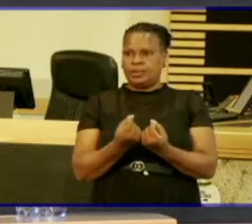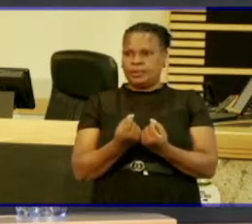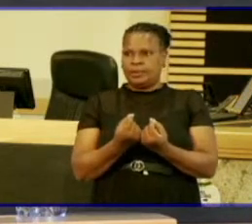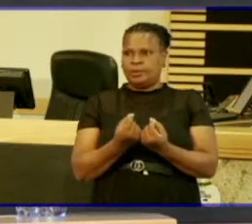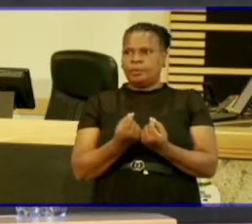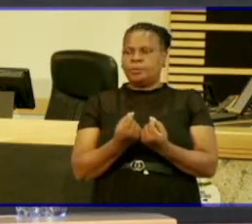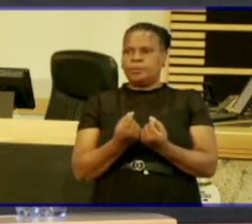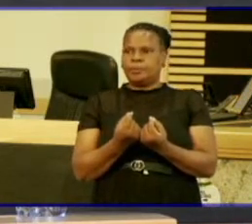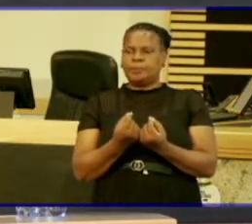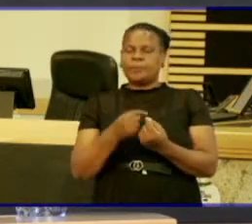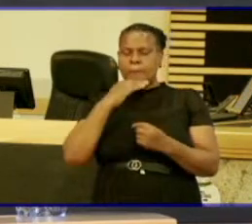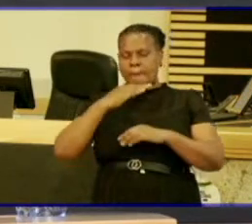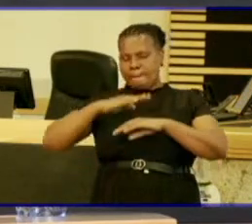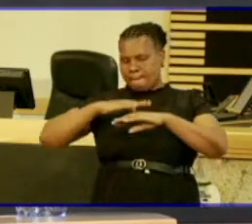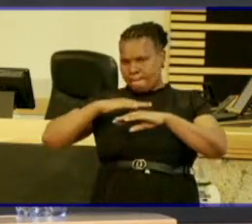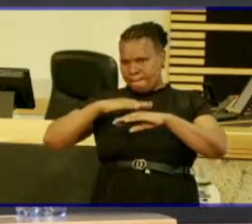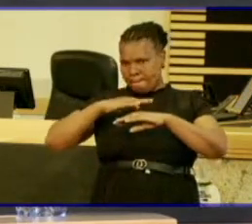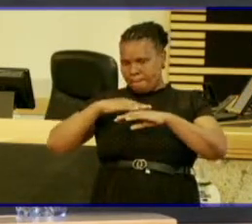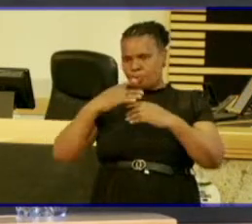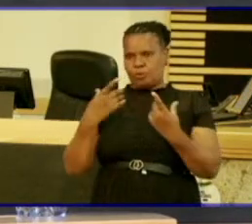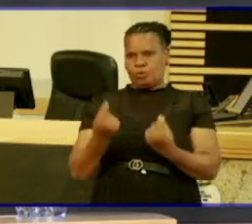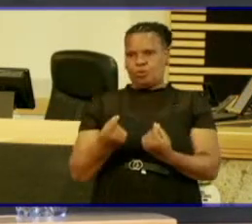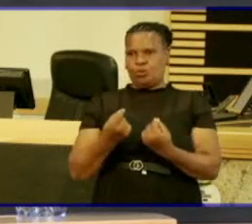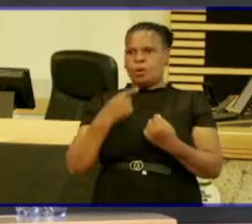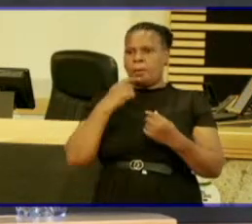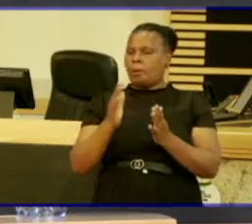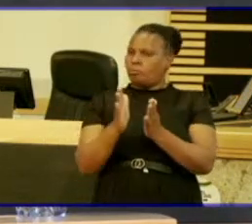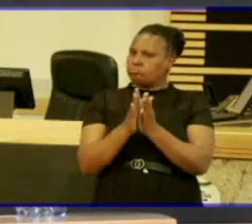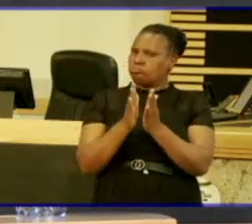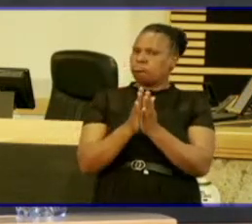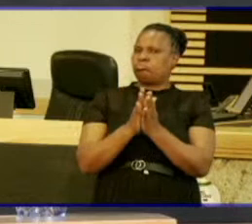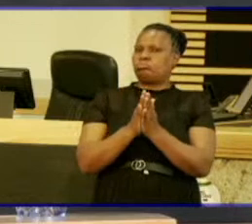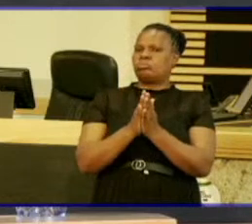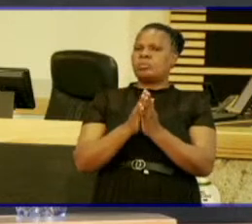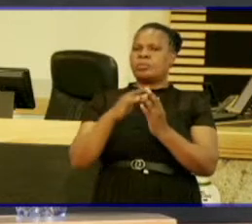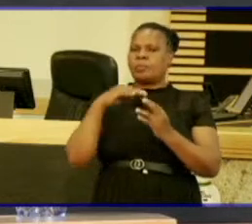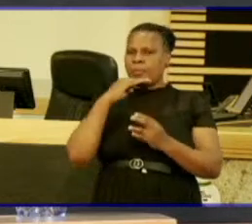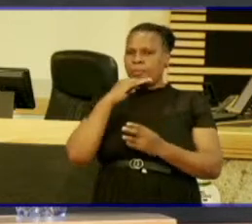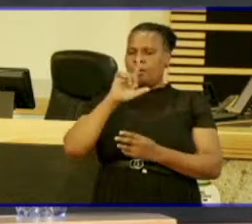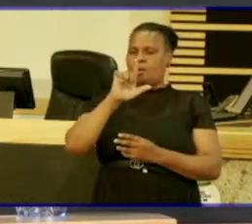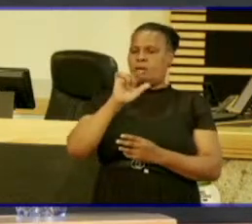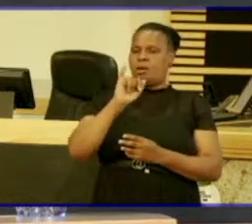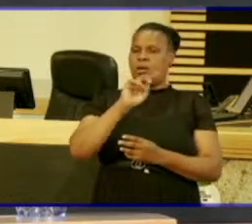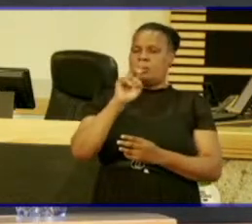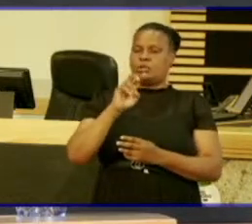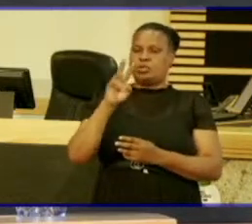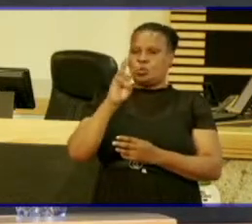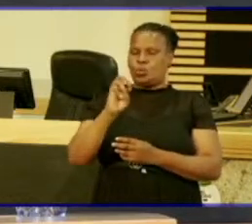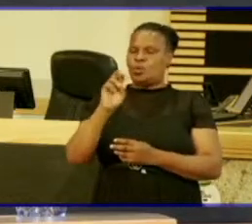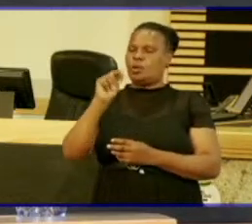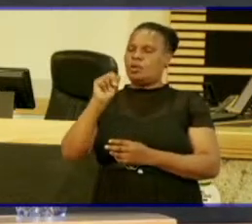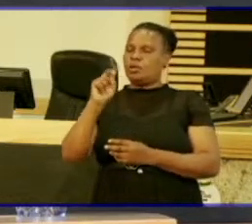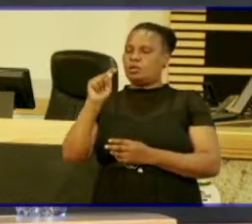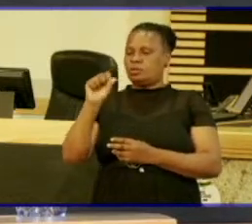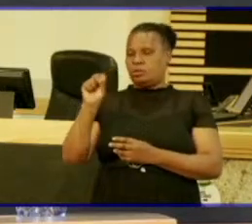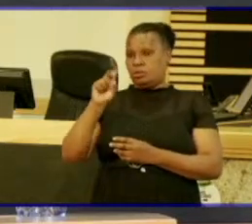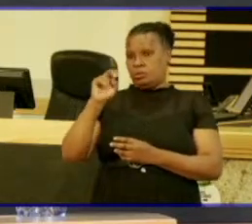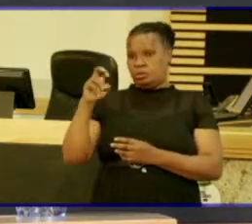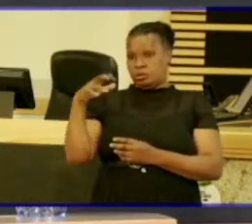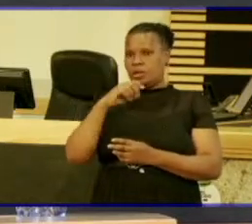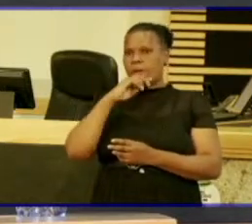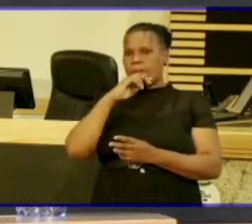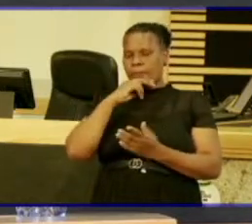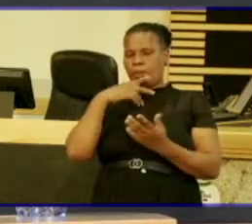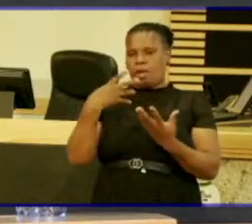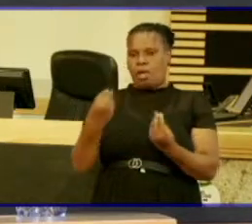We have to do more in this regard. We congratulate General Liz Wenjinga on the extension of her contract as the